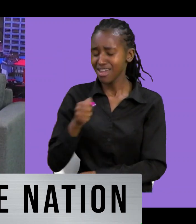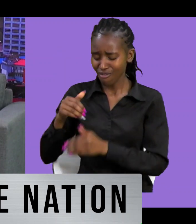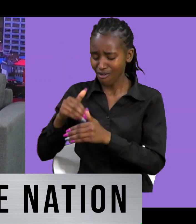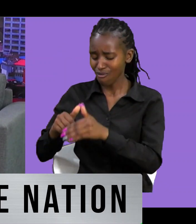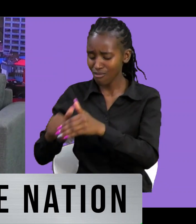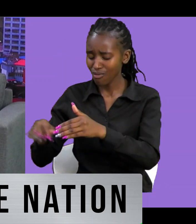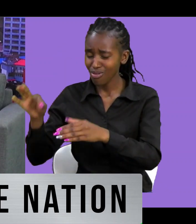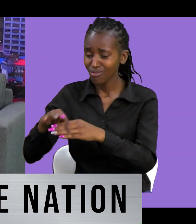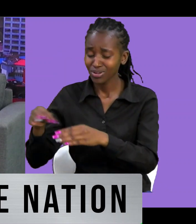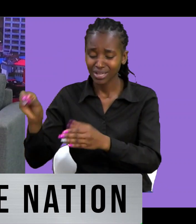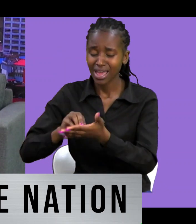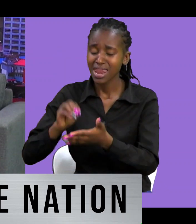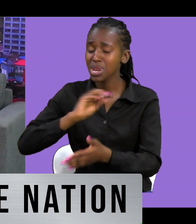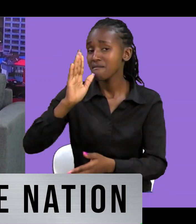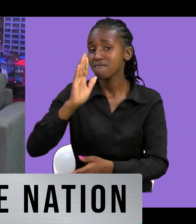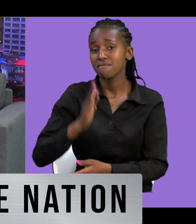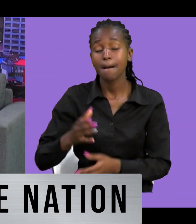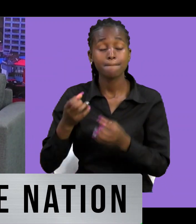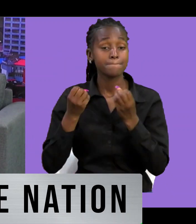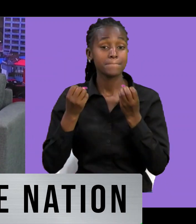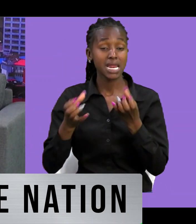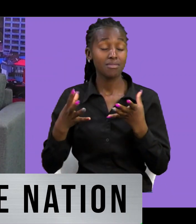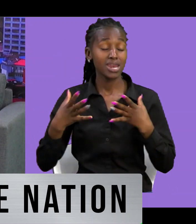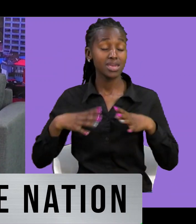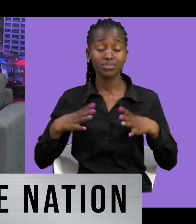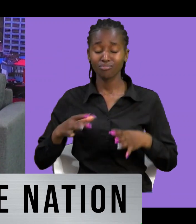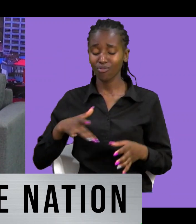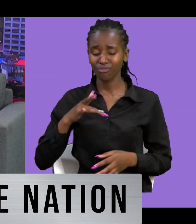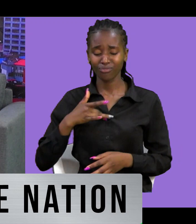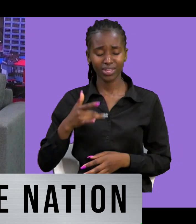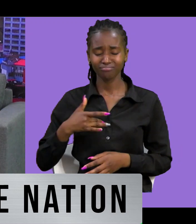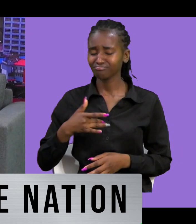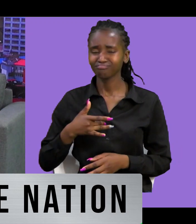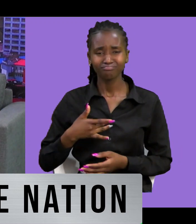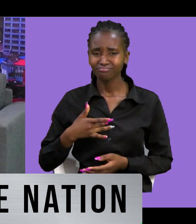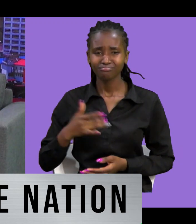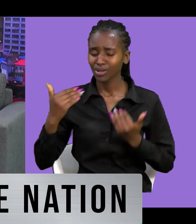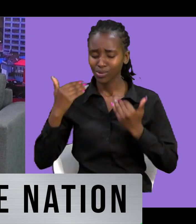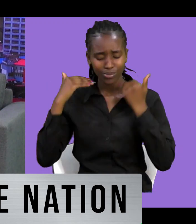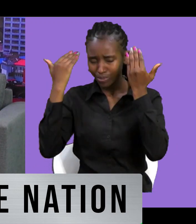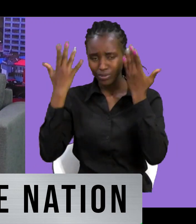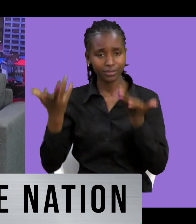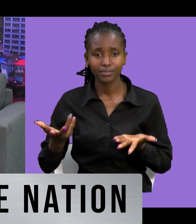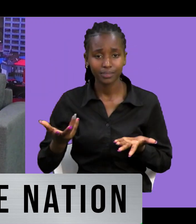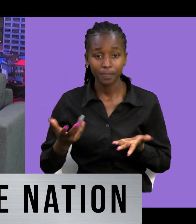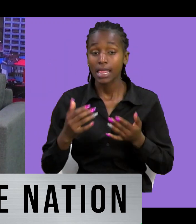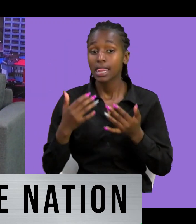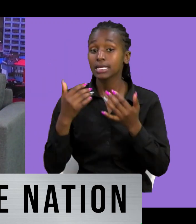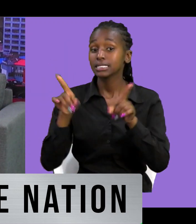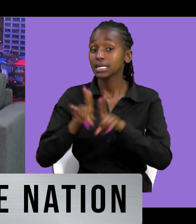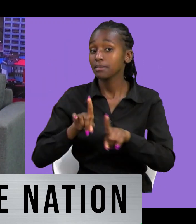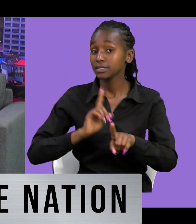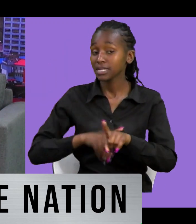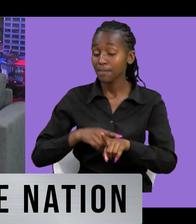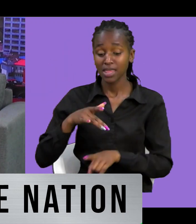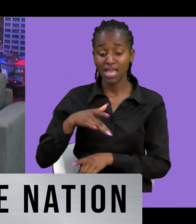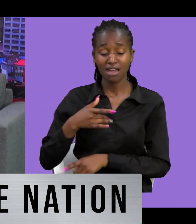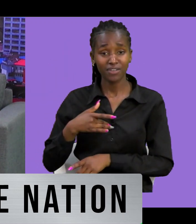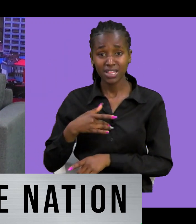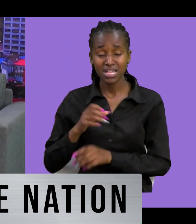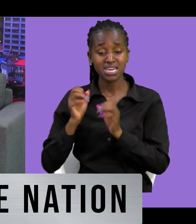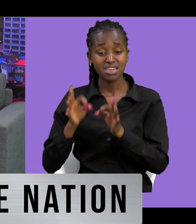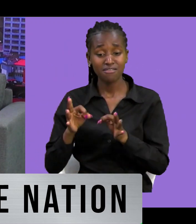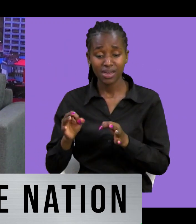again. That's a statement of frustration. So now you come and you find that now we are a frustrated